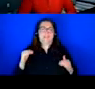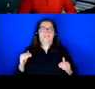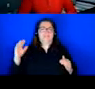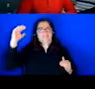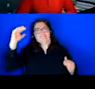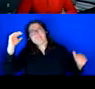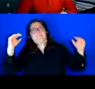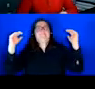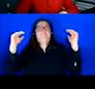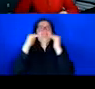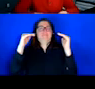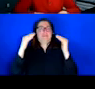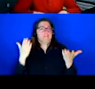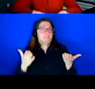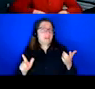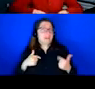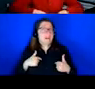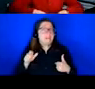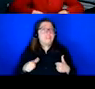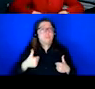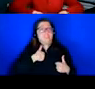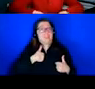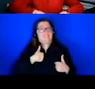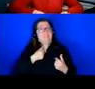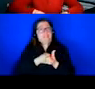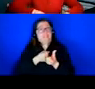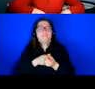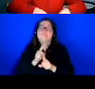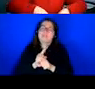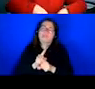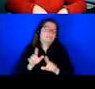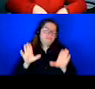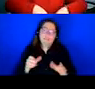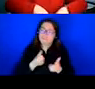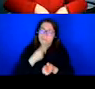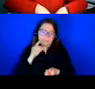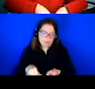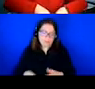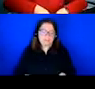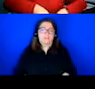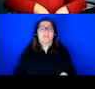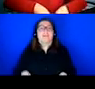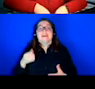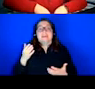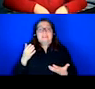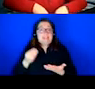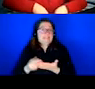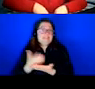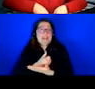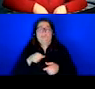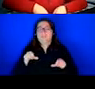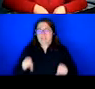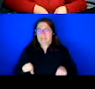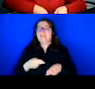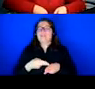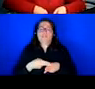self-advocate in general? And mentors are really great support to kind of navigate this too as well. But a salary can definitely be a short-term goal of thinking